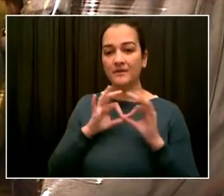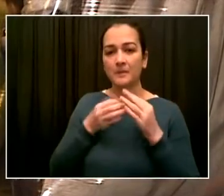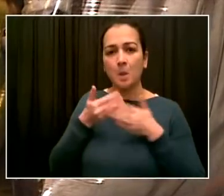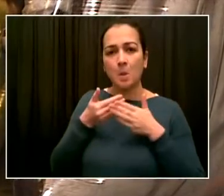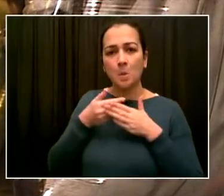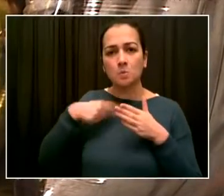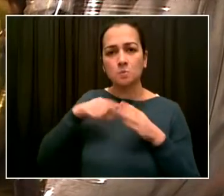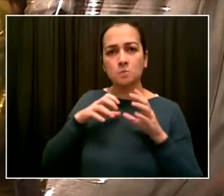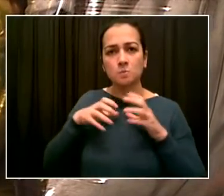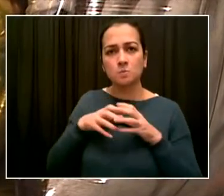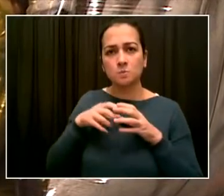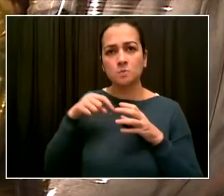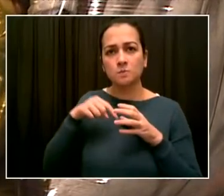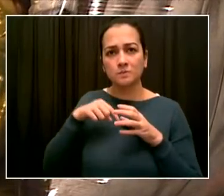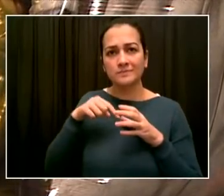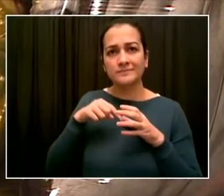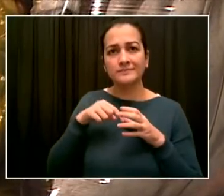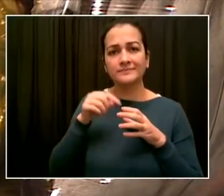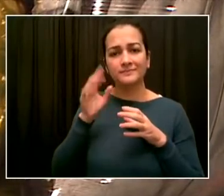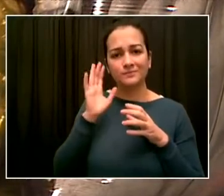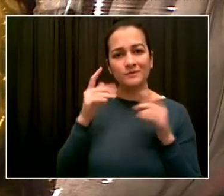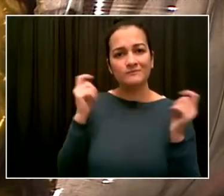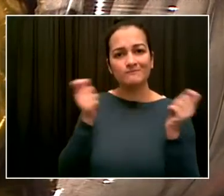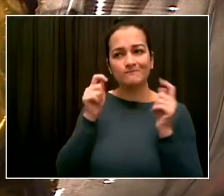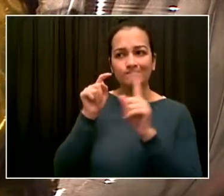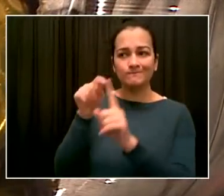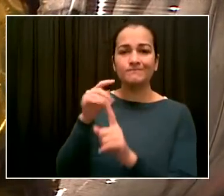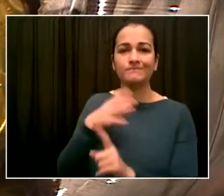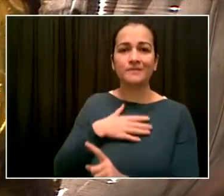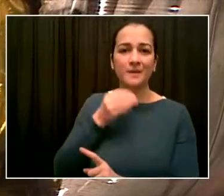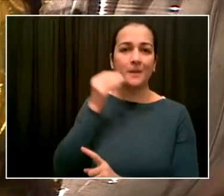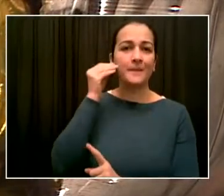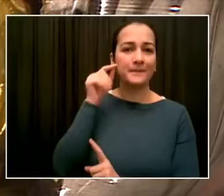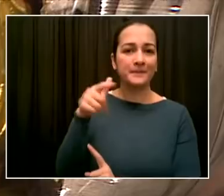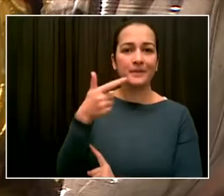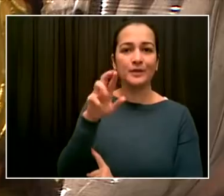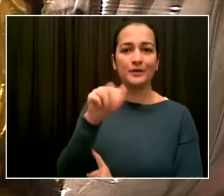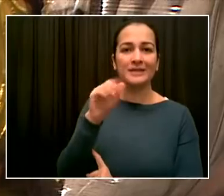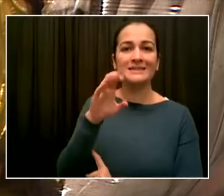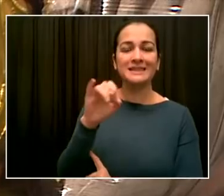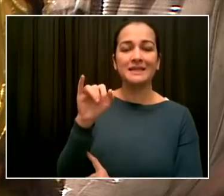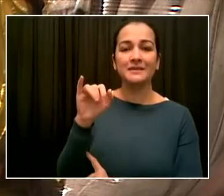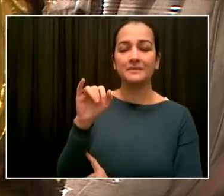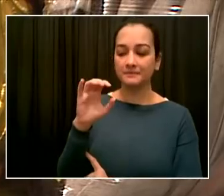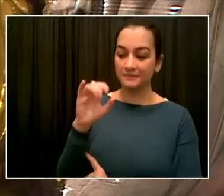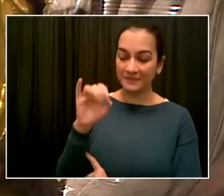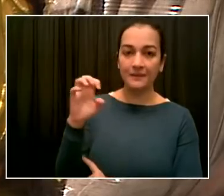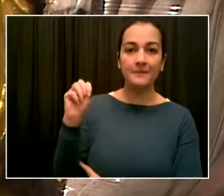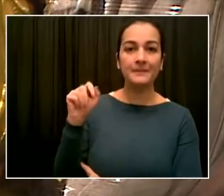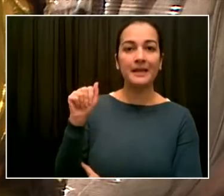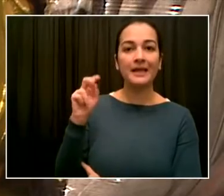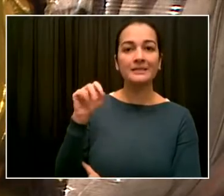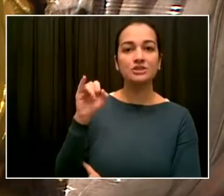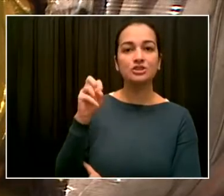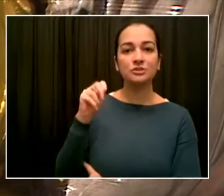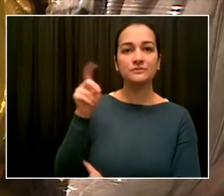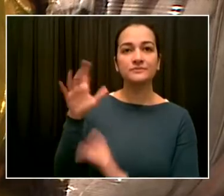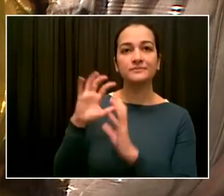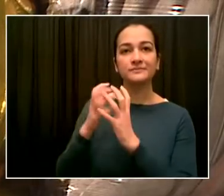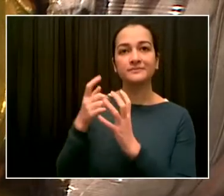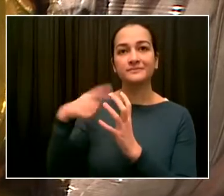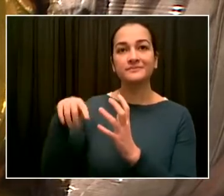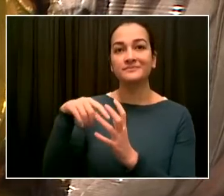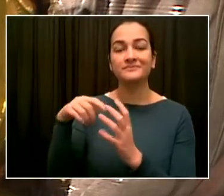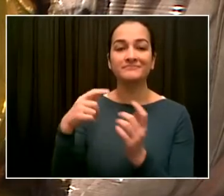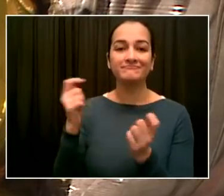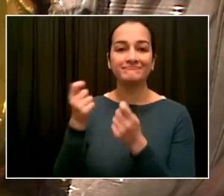extended family, but that got thrown off by COVID. So I'm keeping it very local, very mellow, but it'll be just a joy to be with my